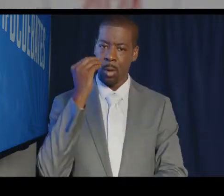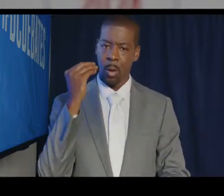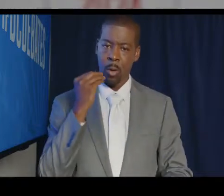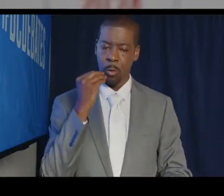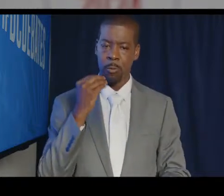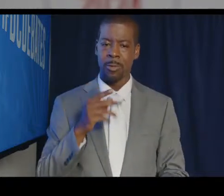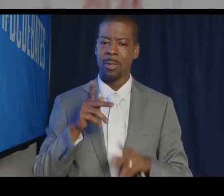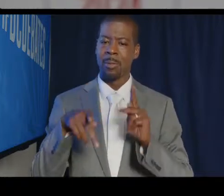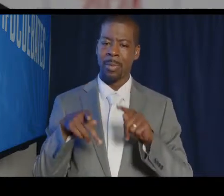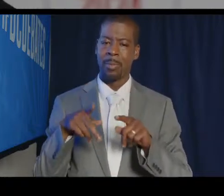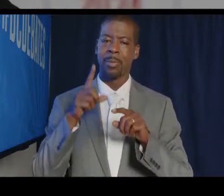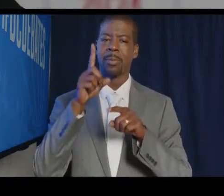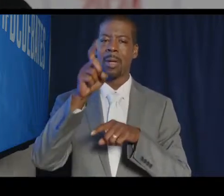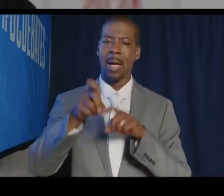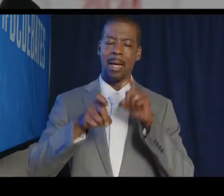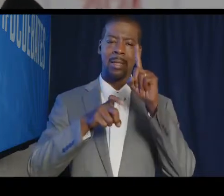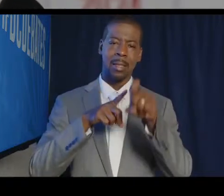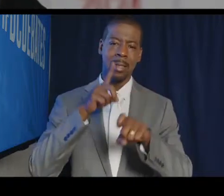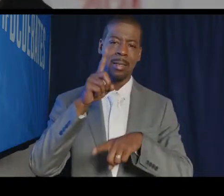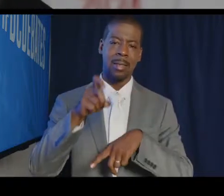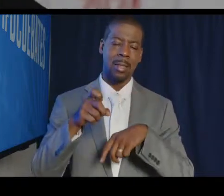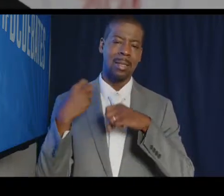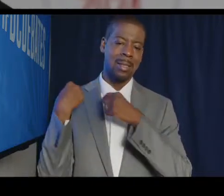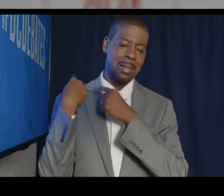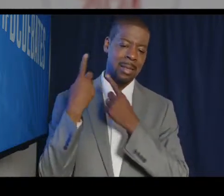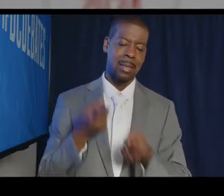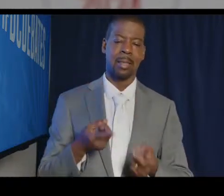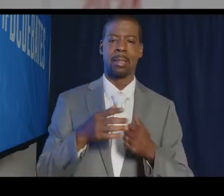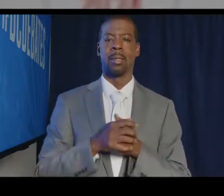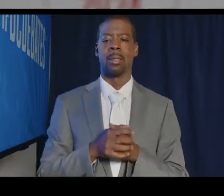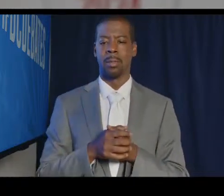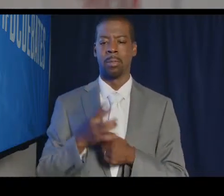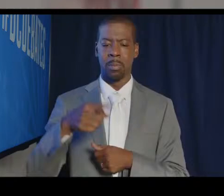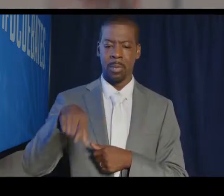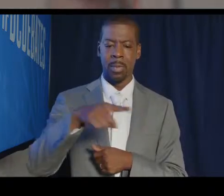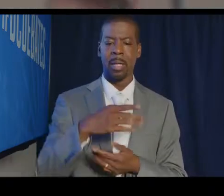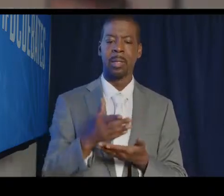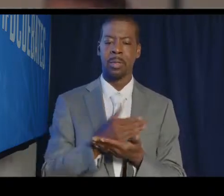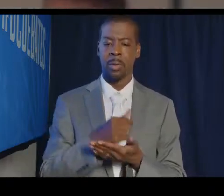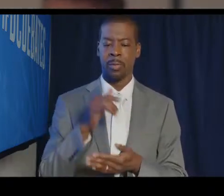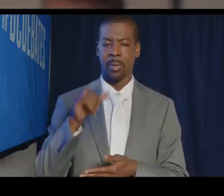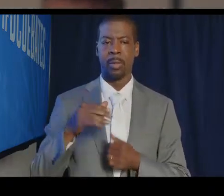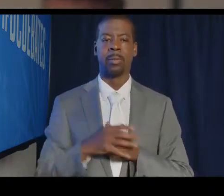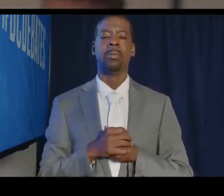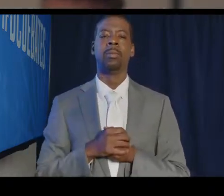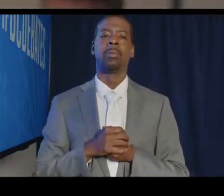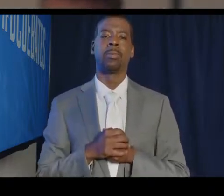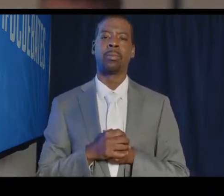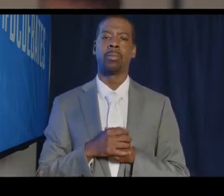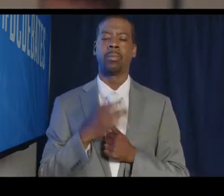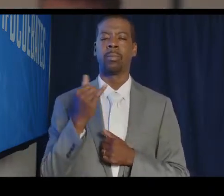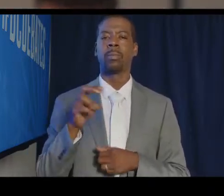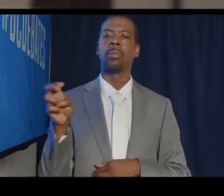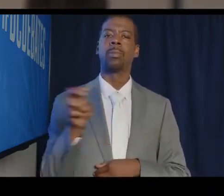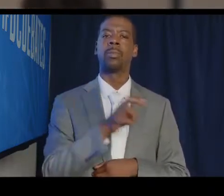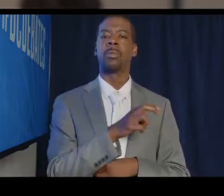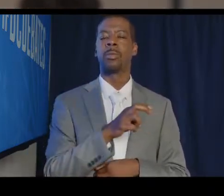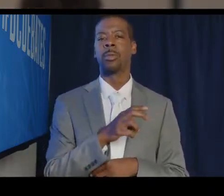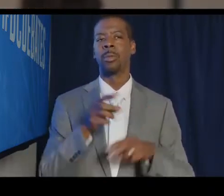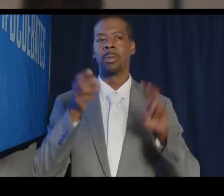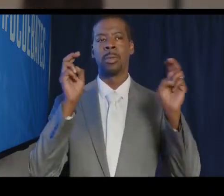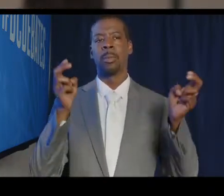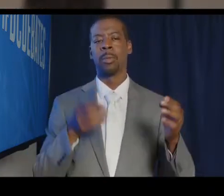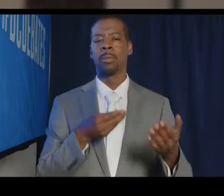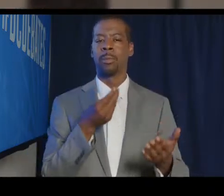been asking for decades, they can stay there long enough to see it. Thank you. Going to transition topics a bit into the budget and